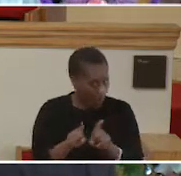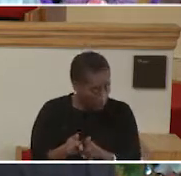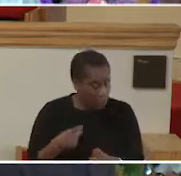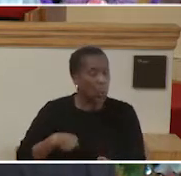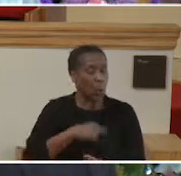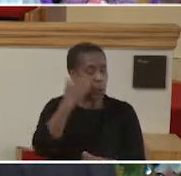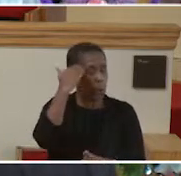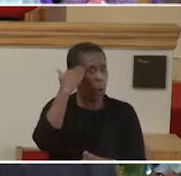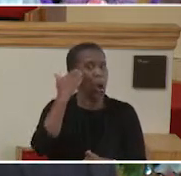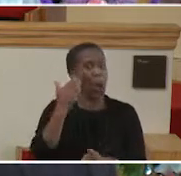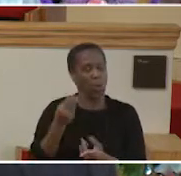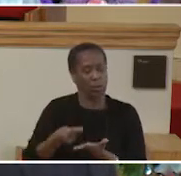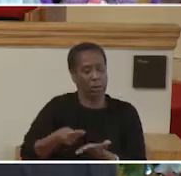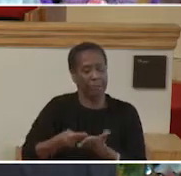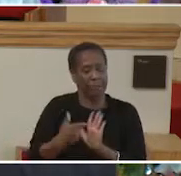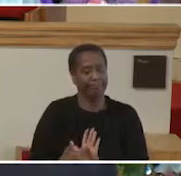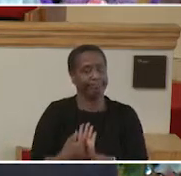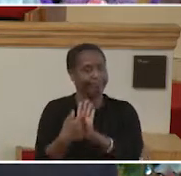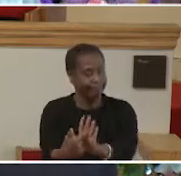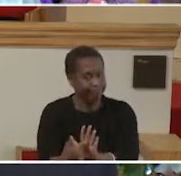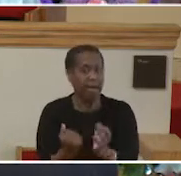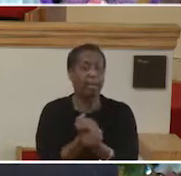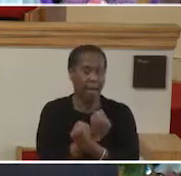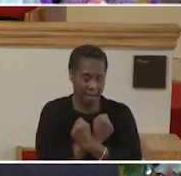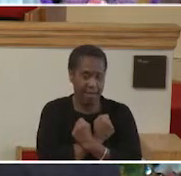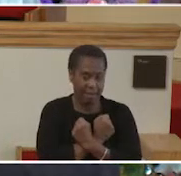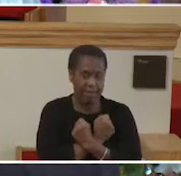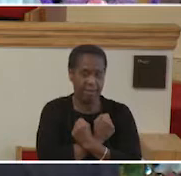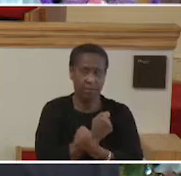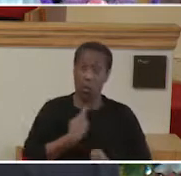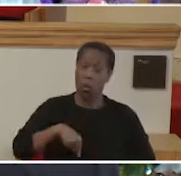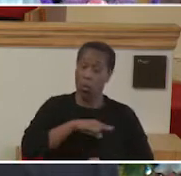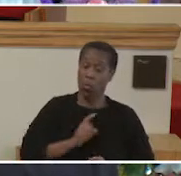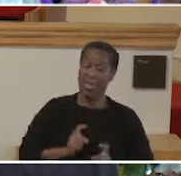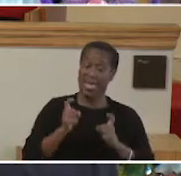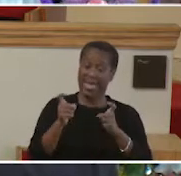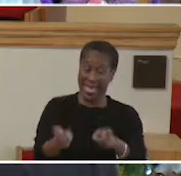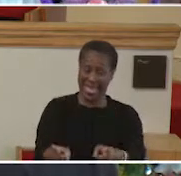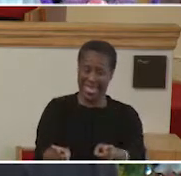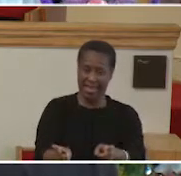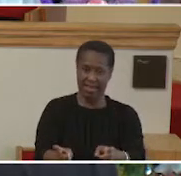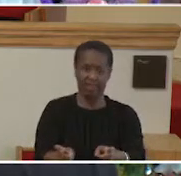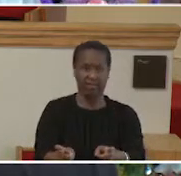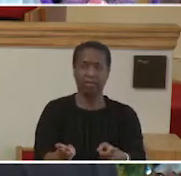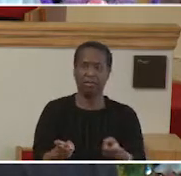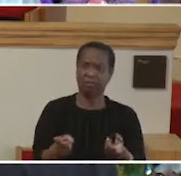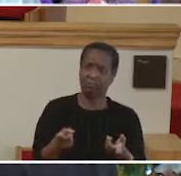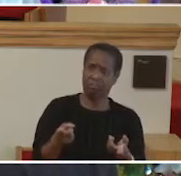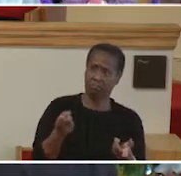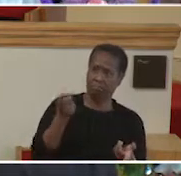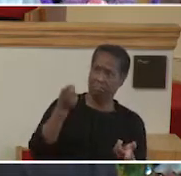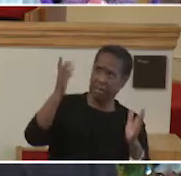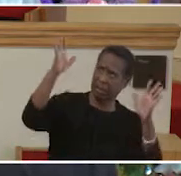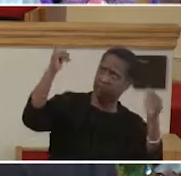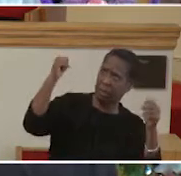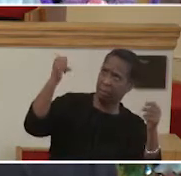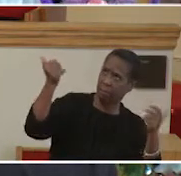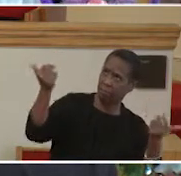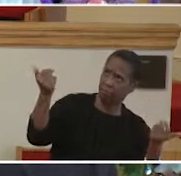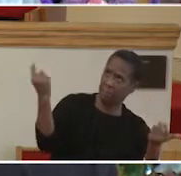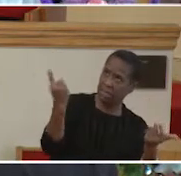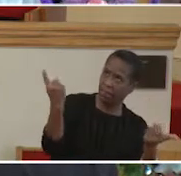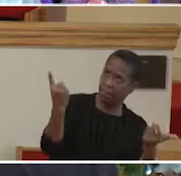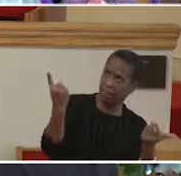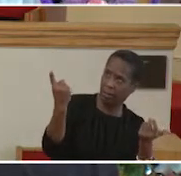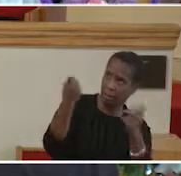expressions, dynamic expressions of love. For we give, dear God, without any expectation of return.